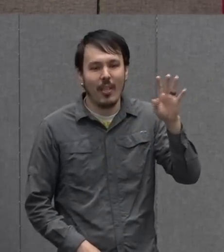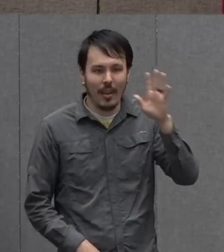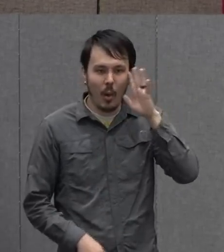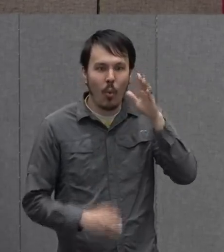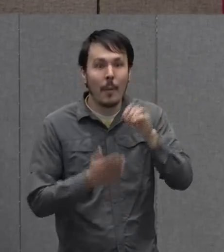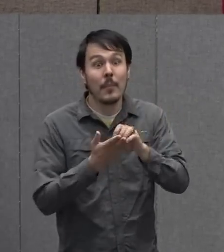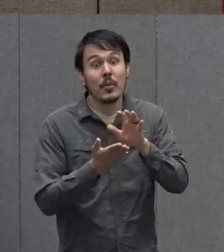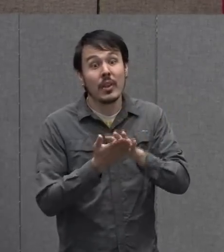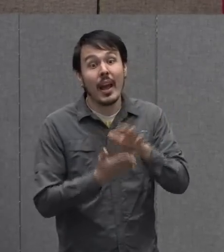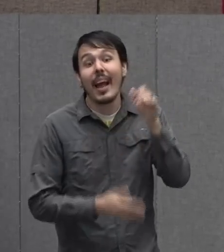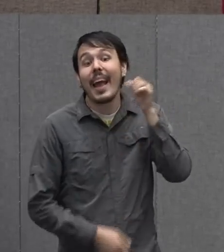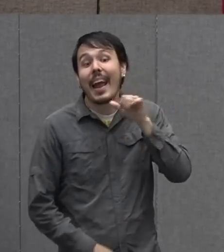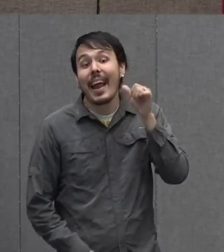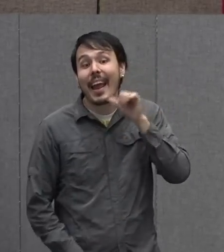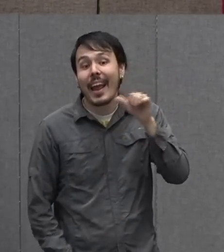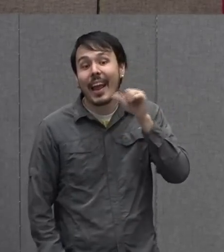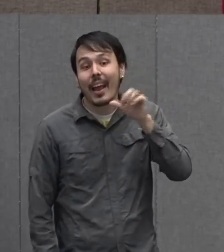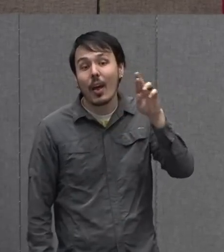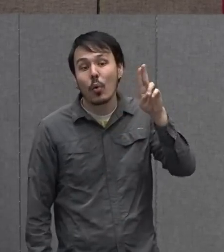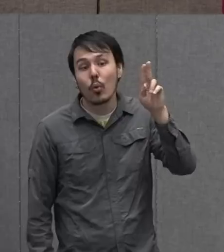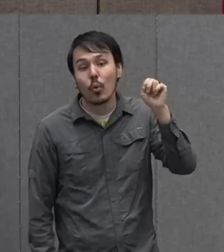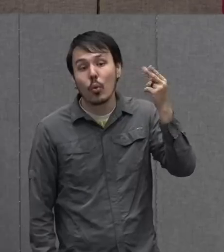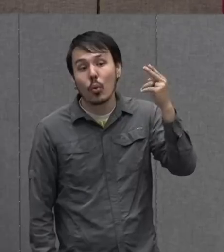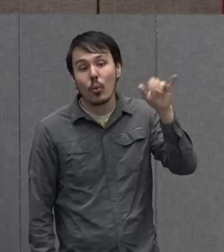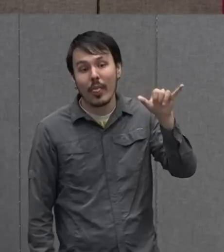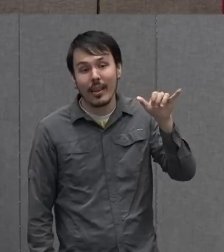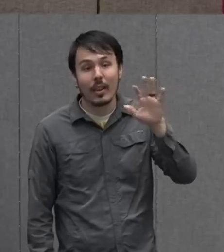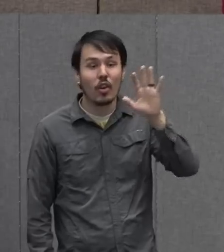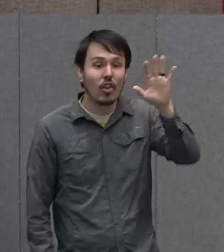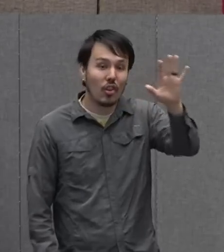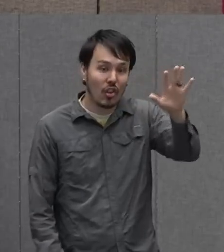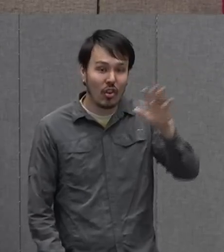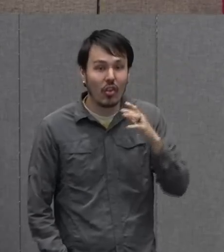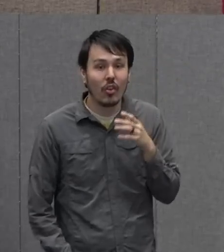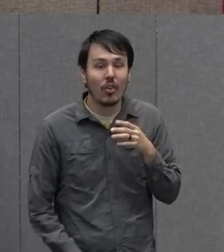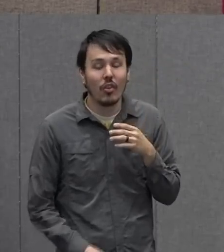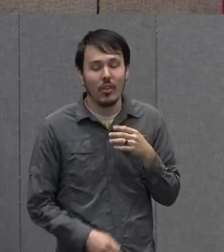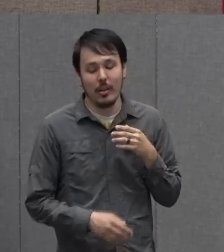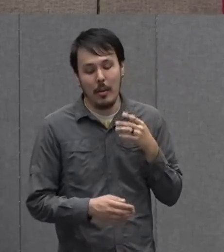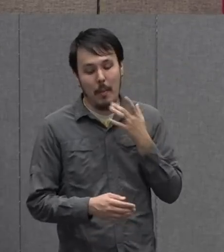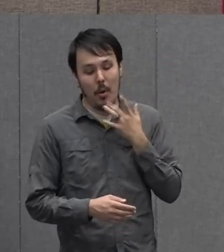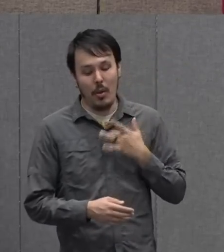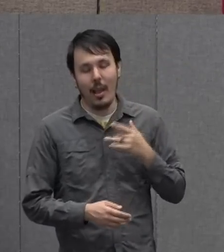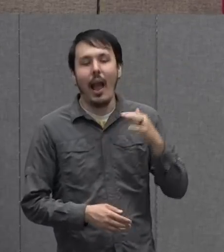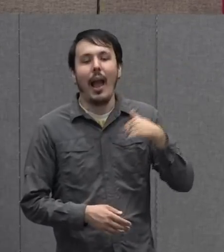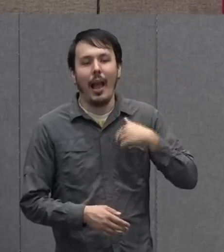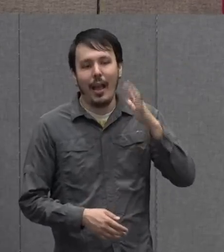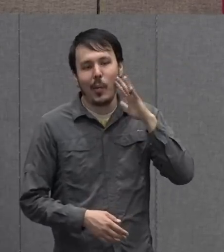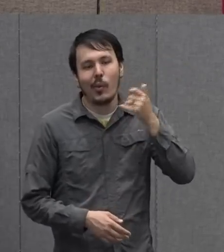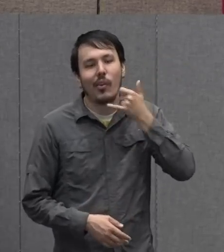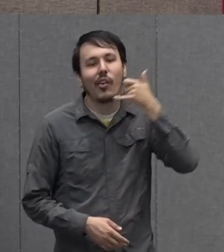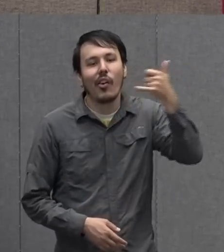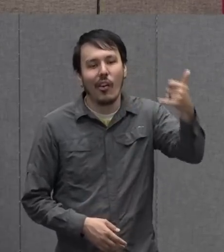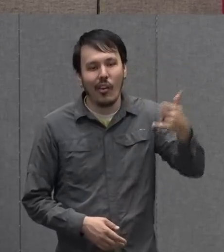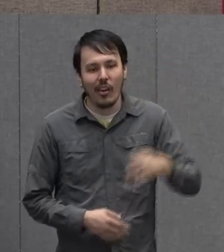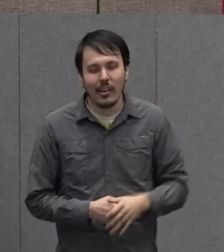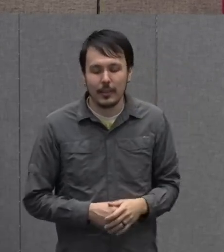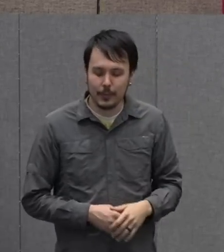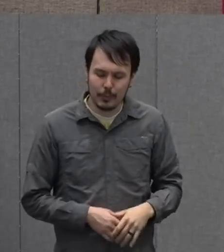birthday. That way I'll remember to give her a phone call. So I will say, Aunt